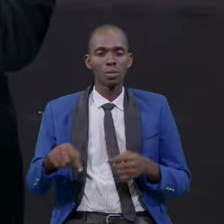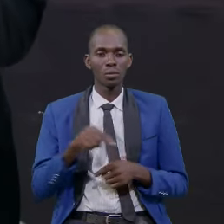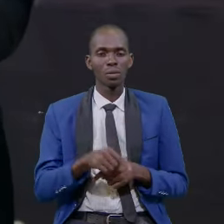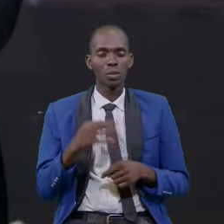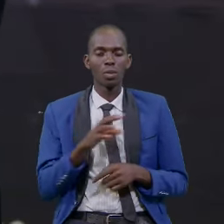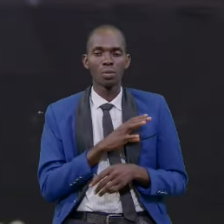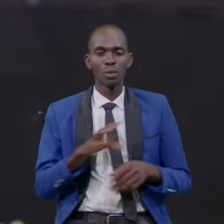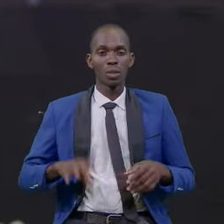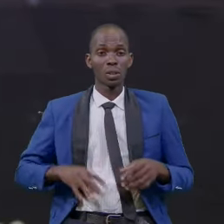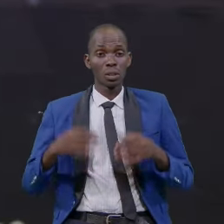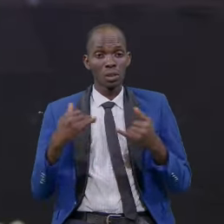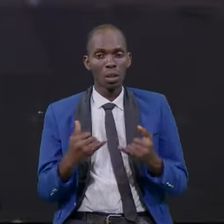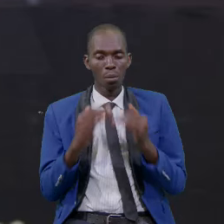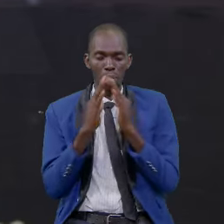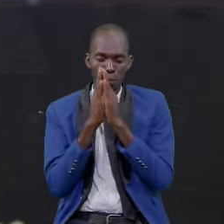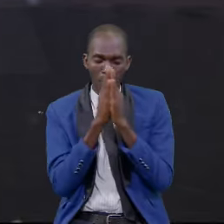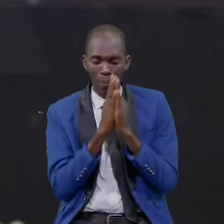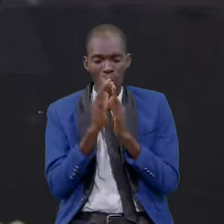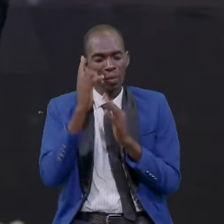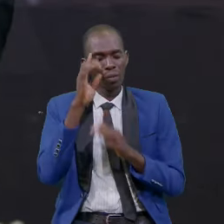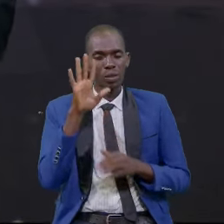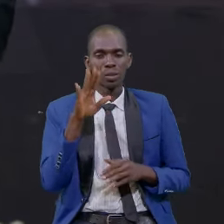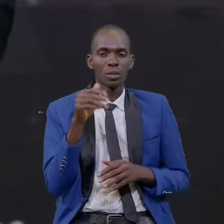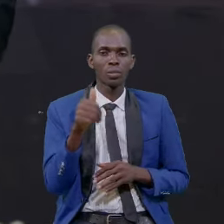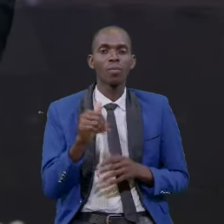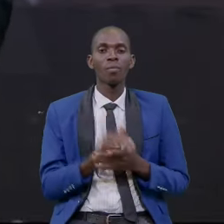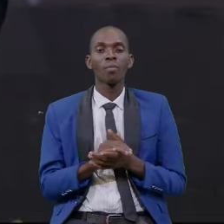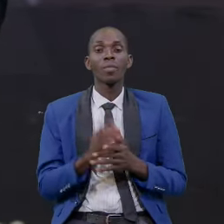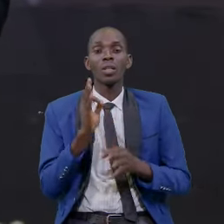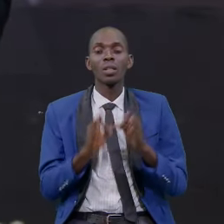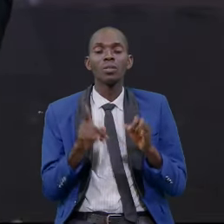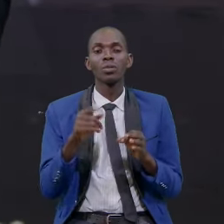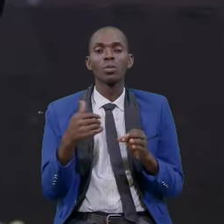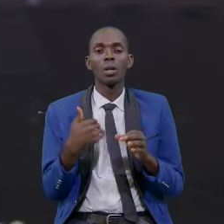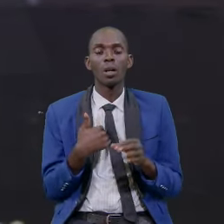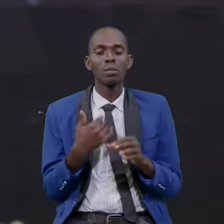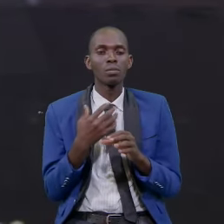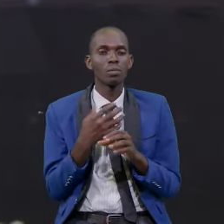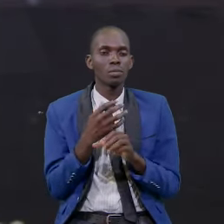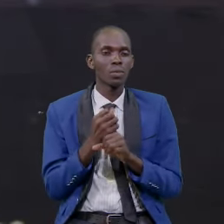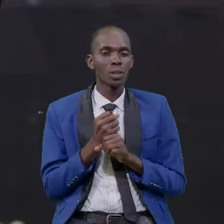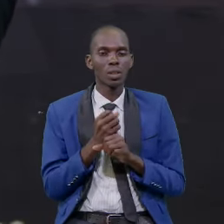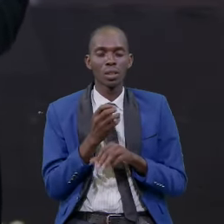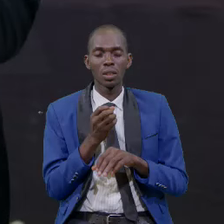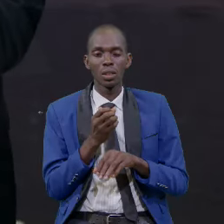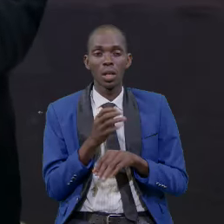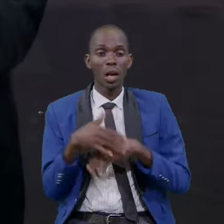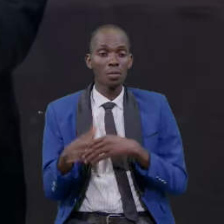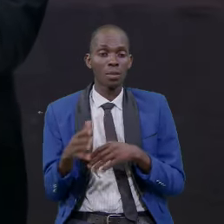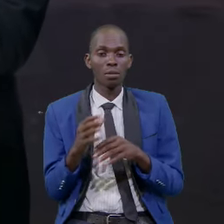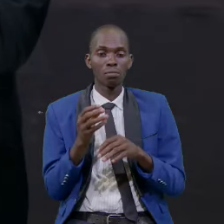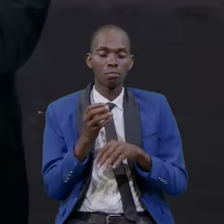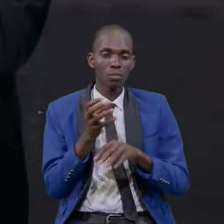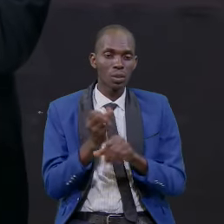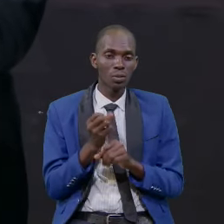So pray for yourself. If you have been canceled, after the canceling, please join us and pray and say, God, I need